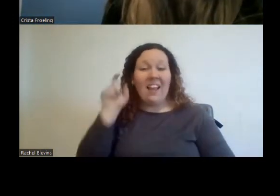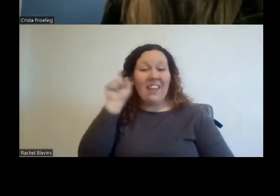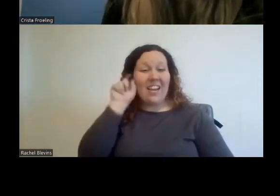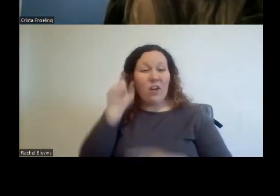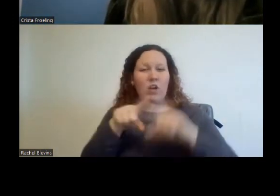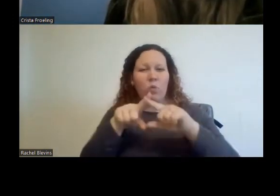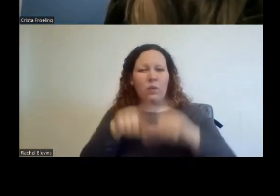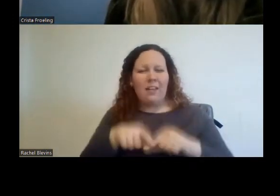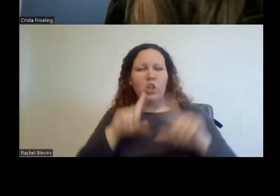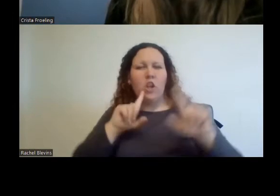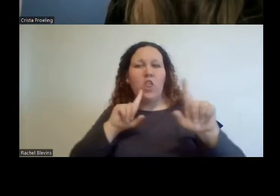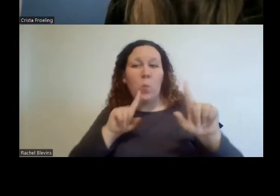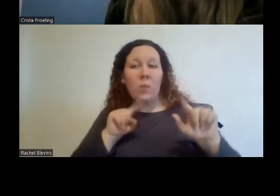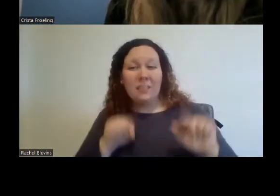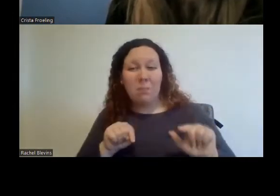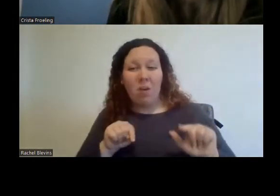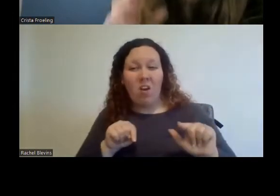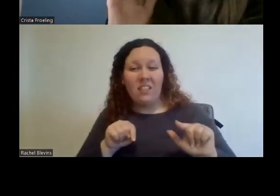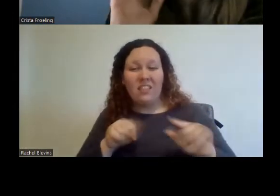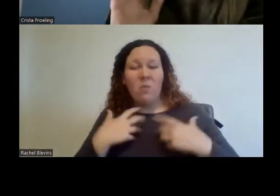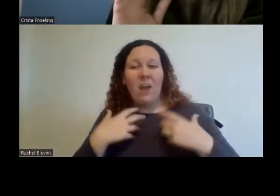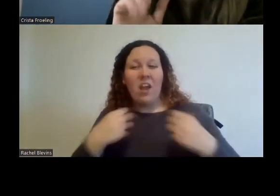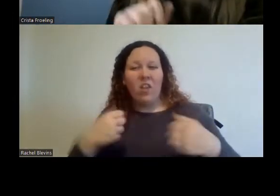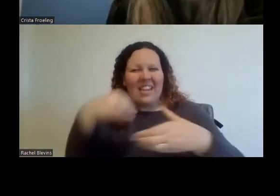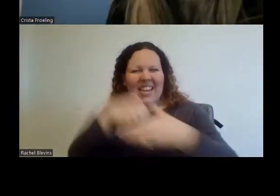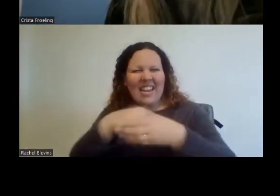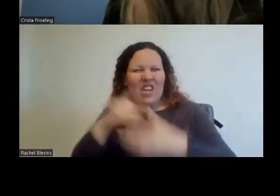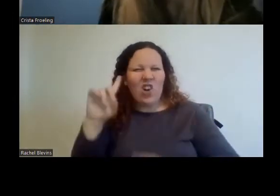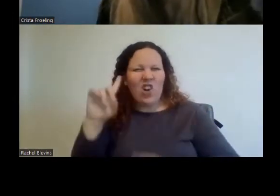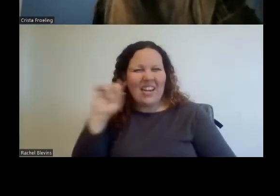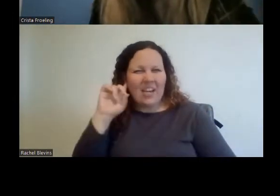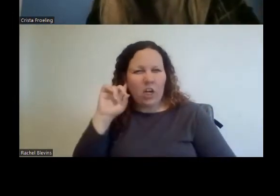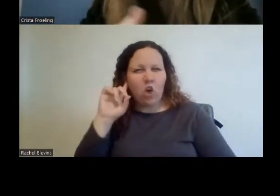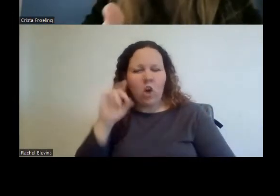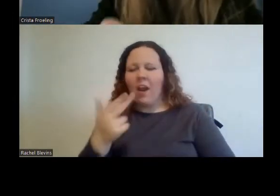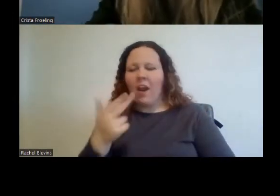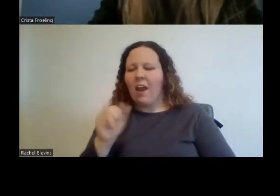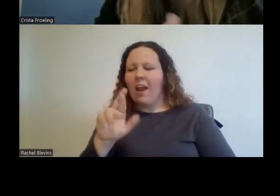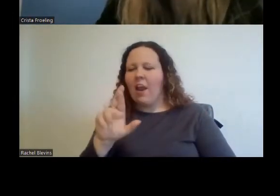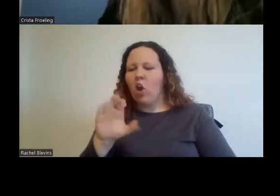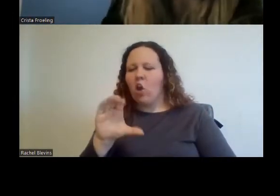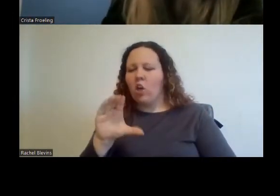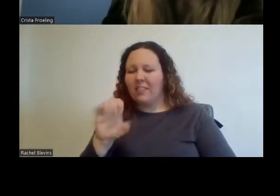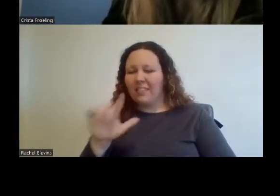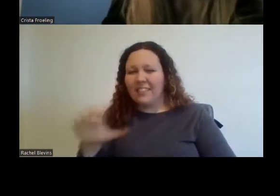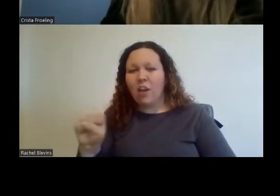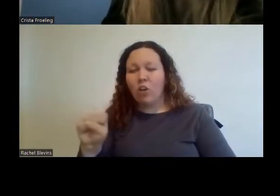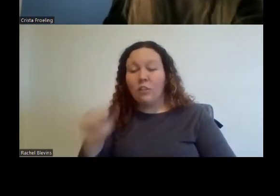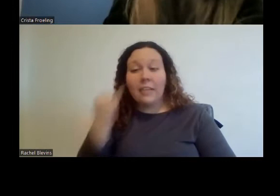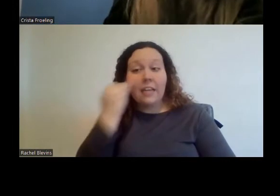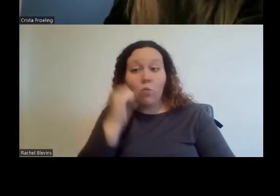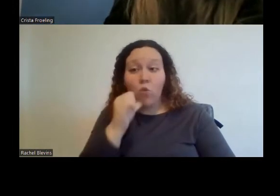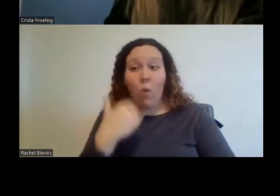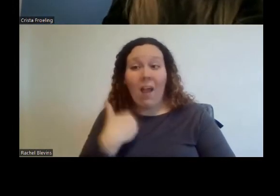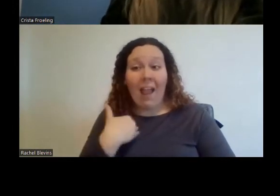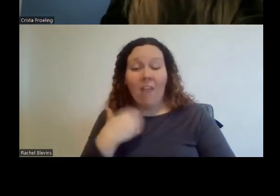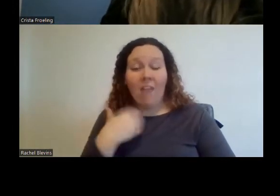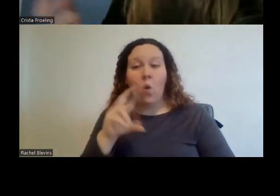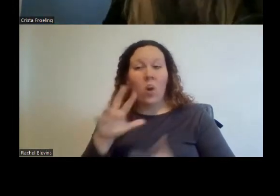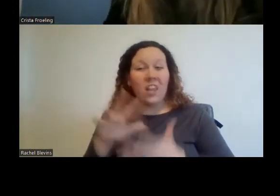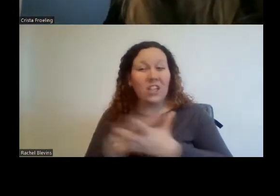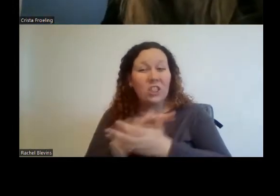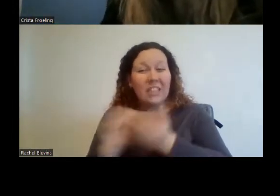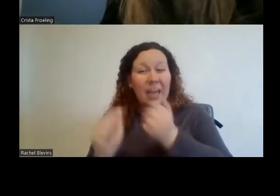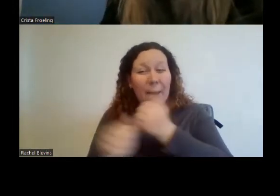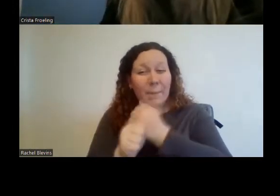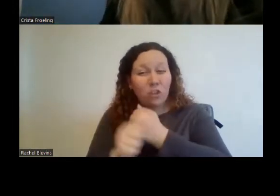responsiveness of healthy inner ear sensory cells, the hair cells I told you. So if you don't have them or they're damaged, the hearing